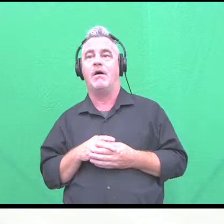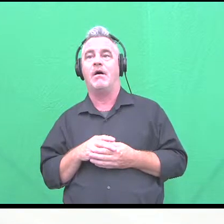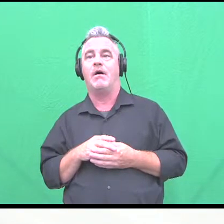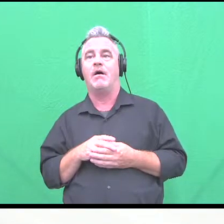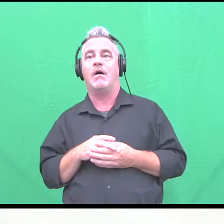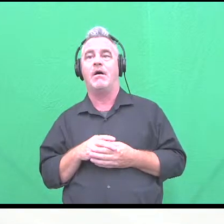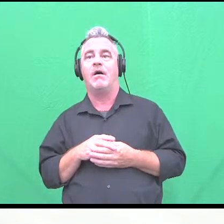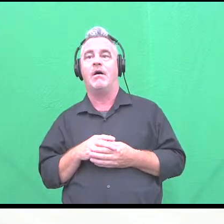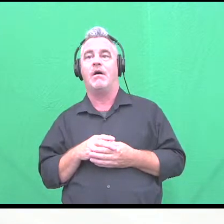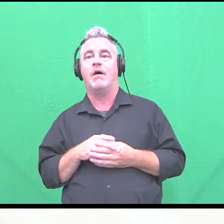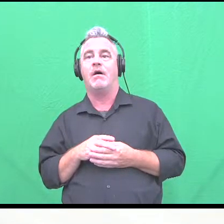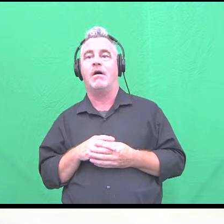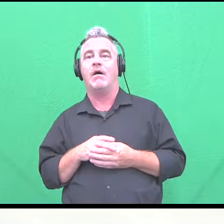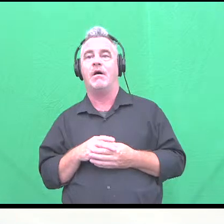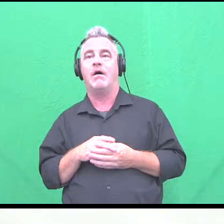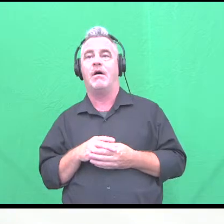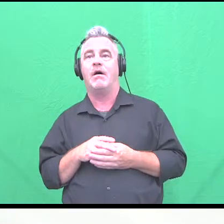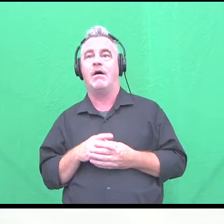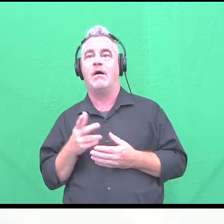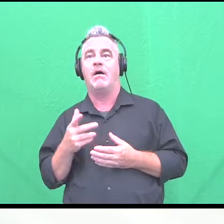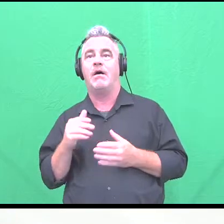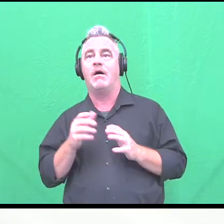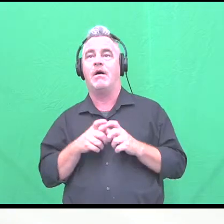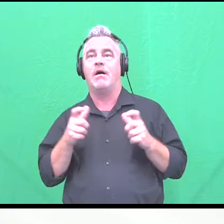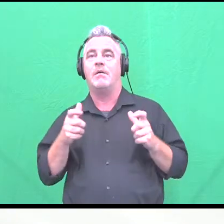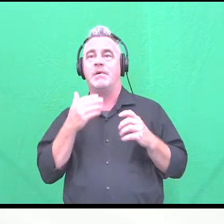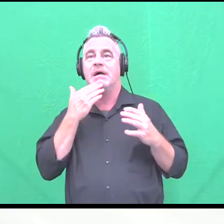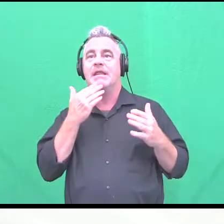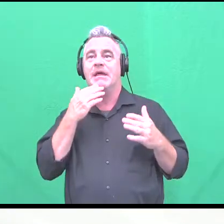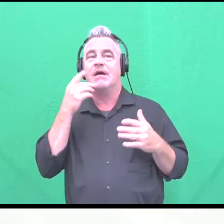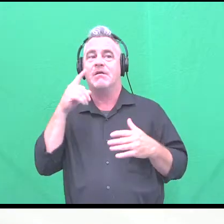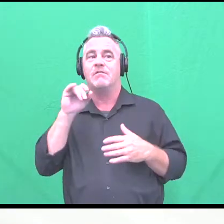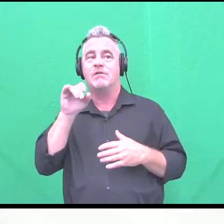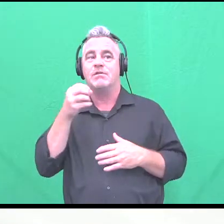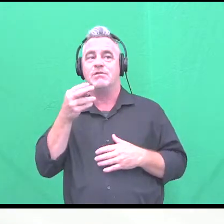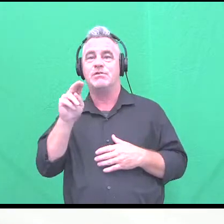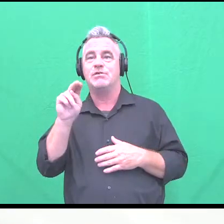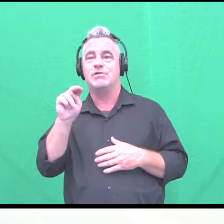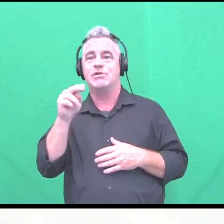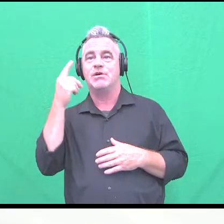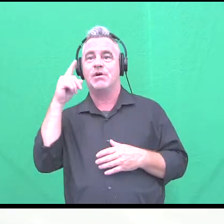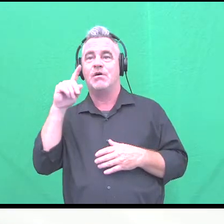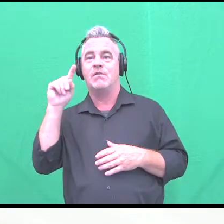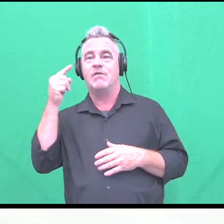Yes, absolutely. So a big thank you to Joan for presenting our first